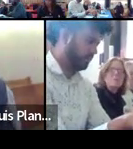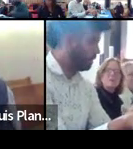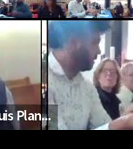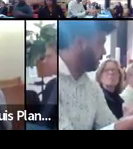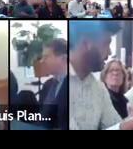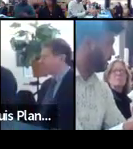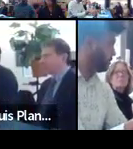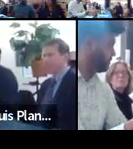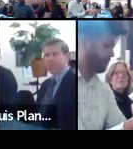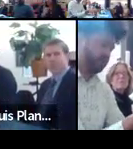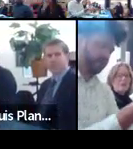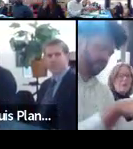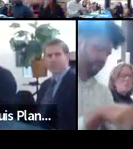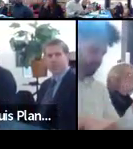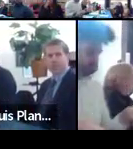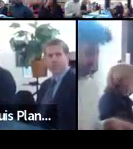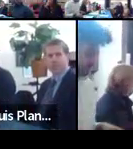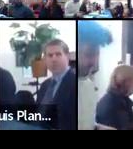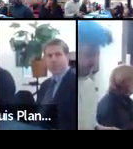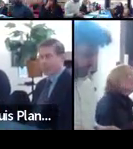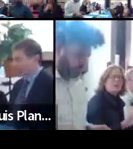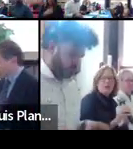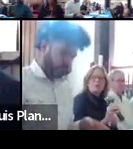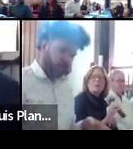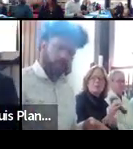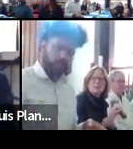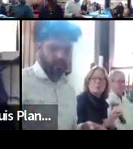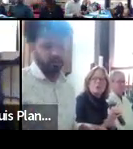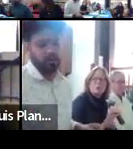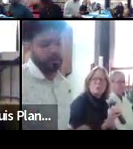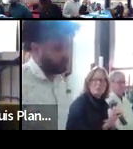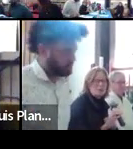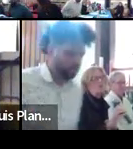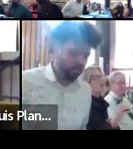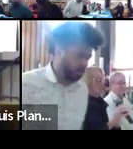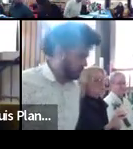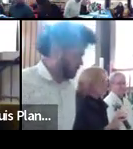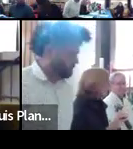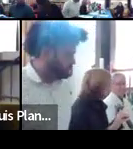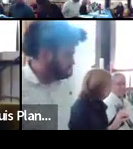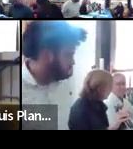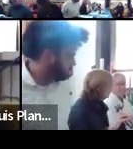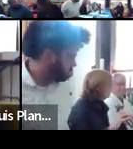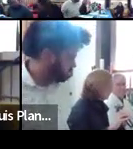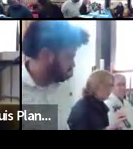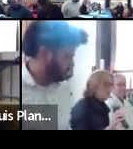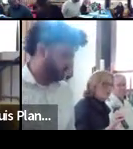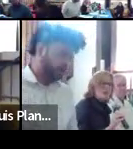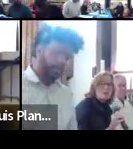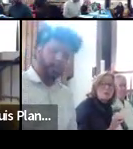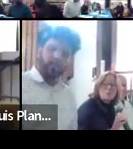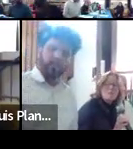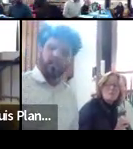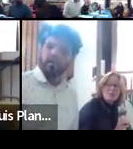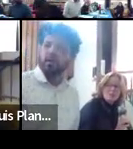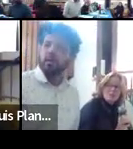neighborhood. Move to open the public hearing. Okay. All right. The motion was made by Commissioner Patton, seconded by